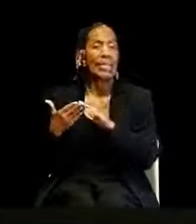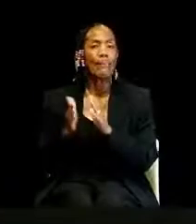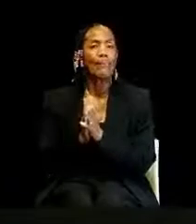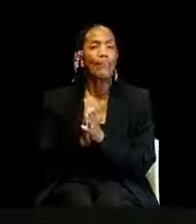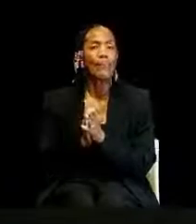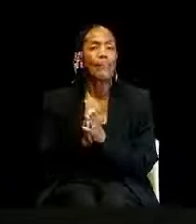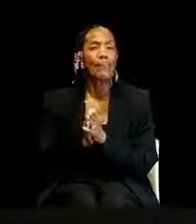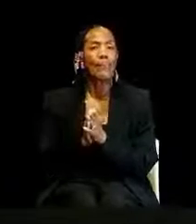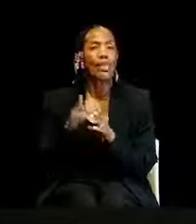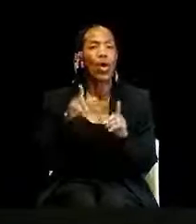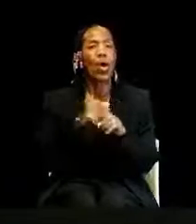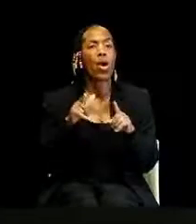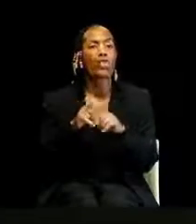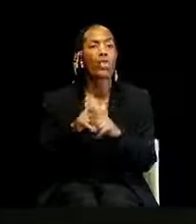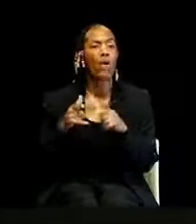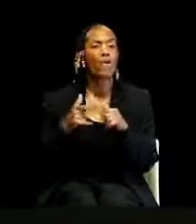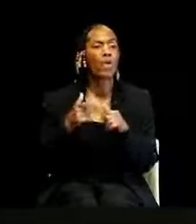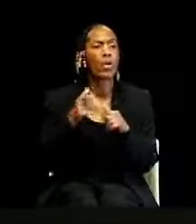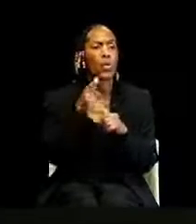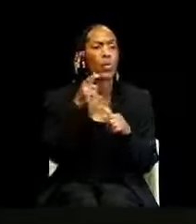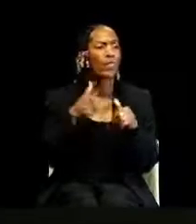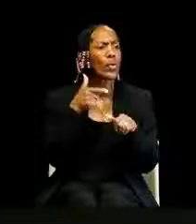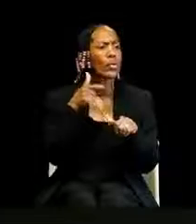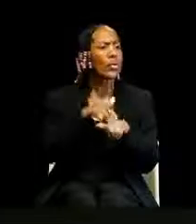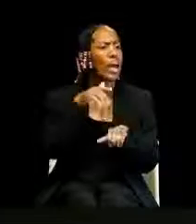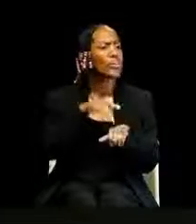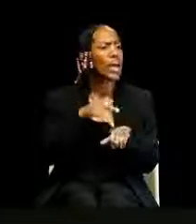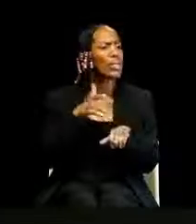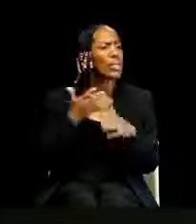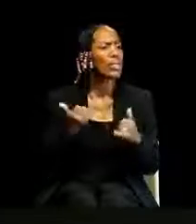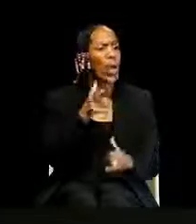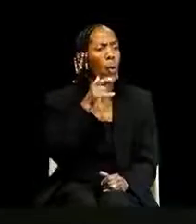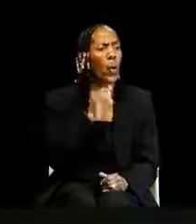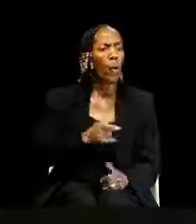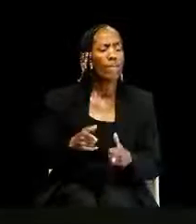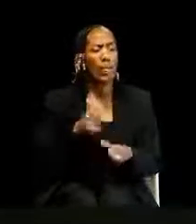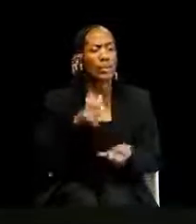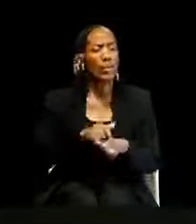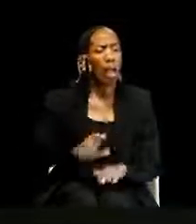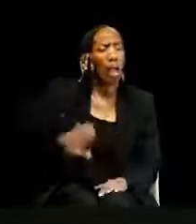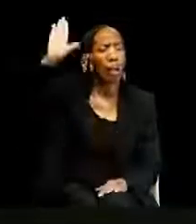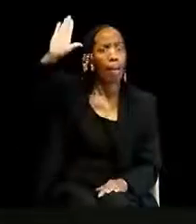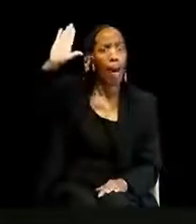people. Whose first time is it today? Oh,